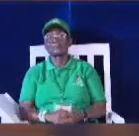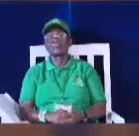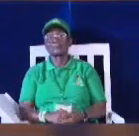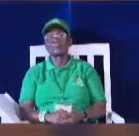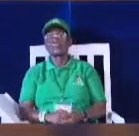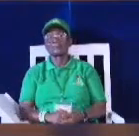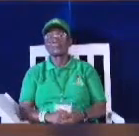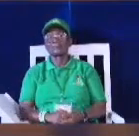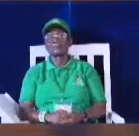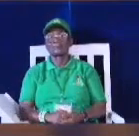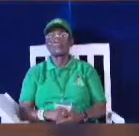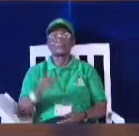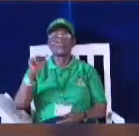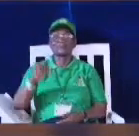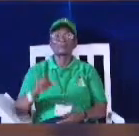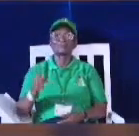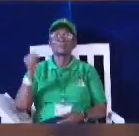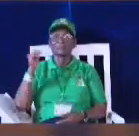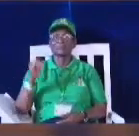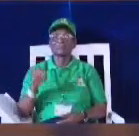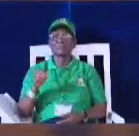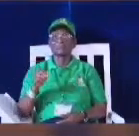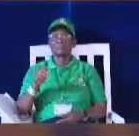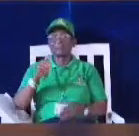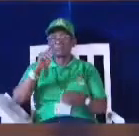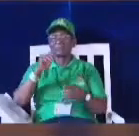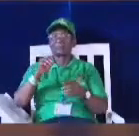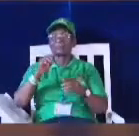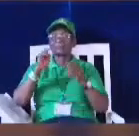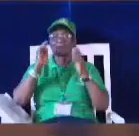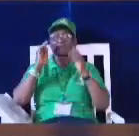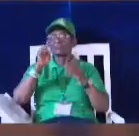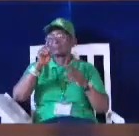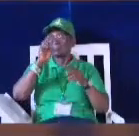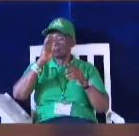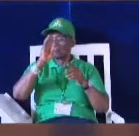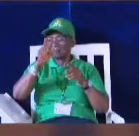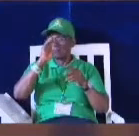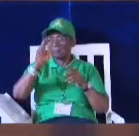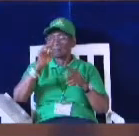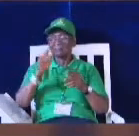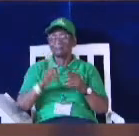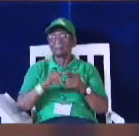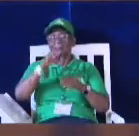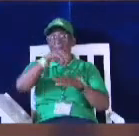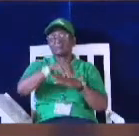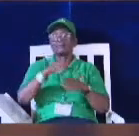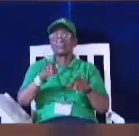They were brilliant again tonight, as usual.